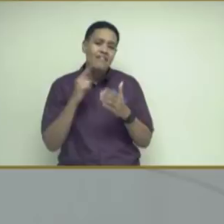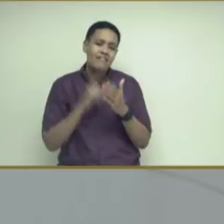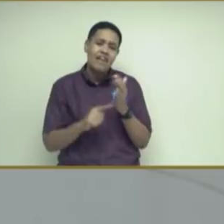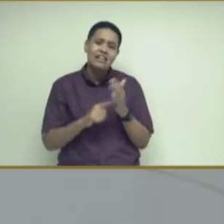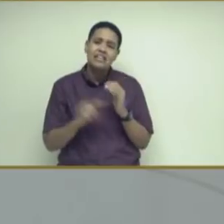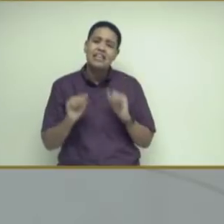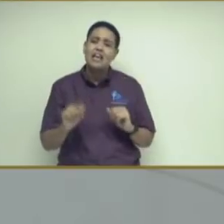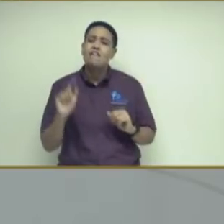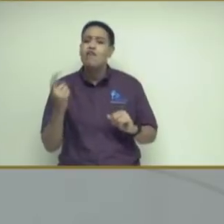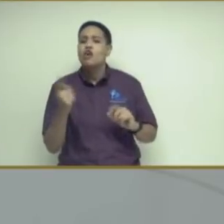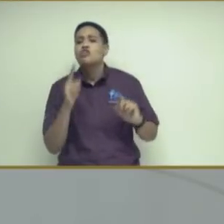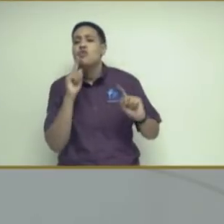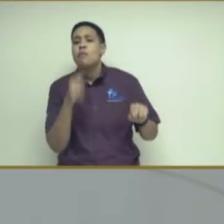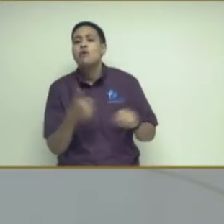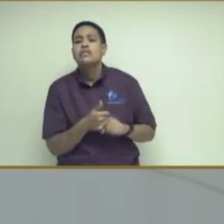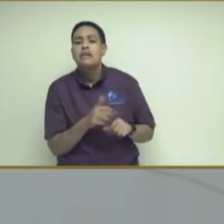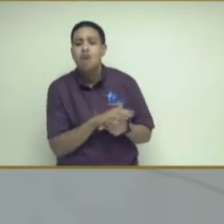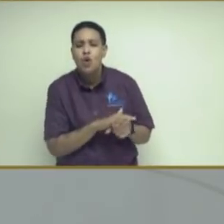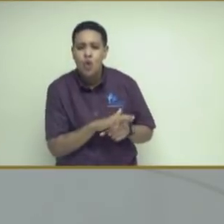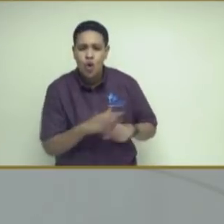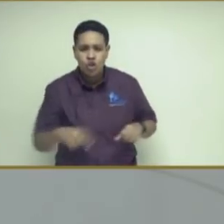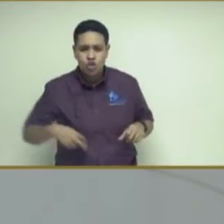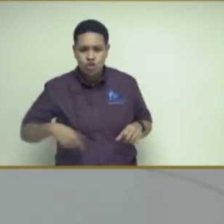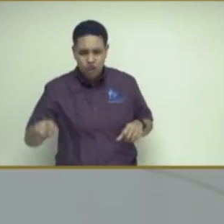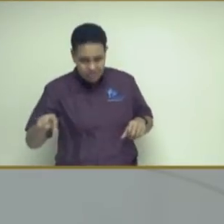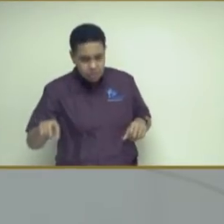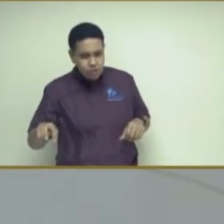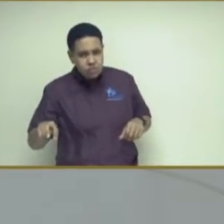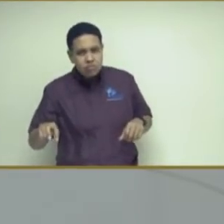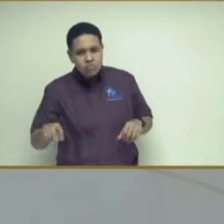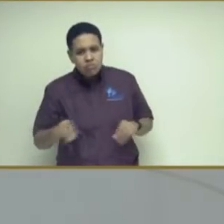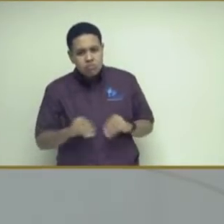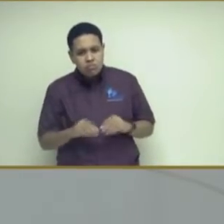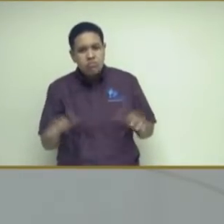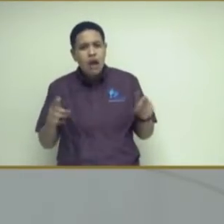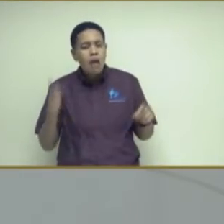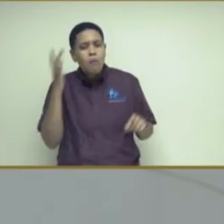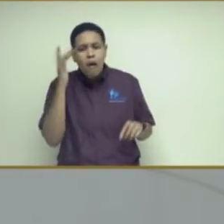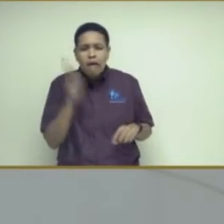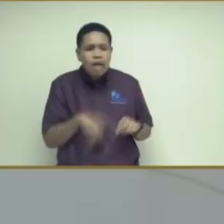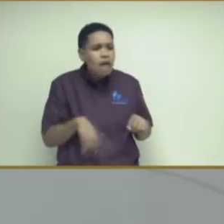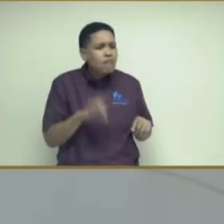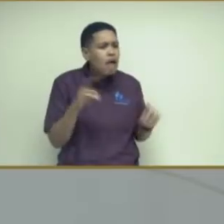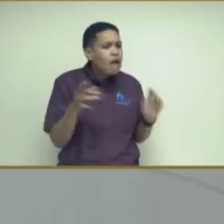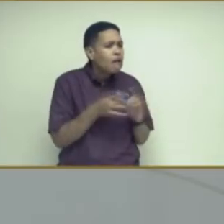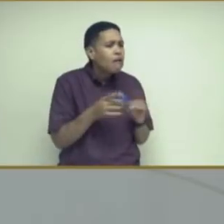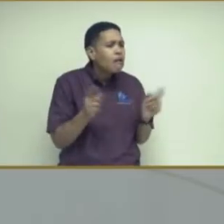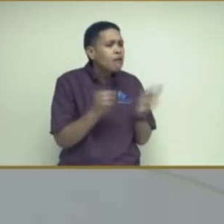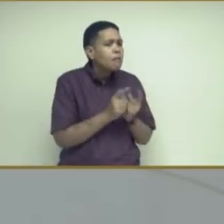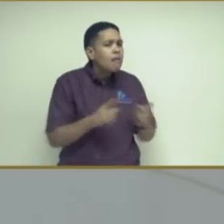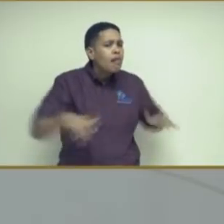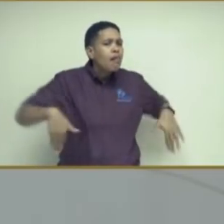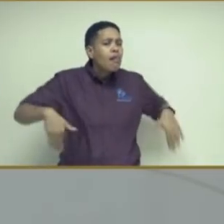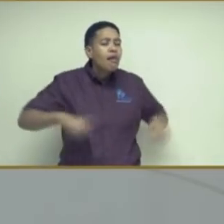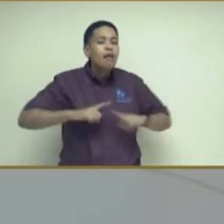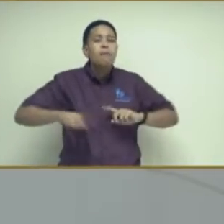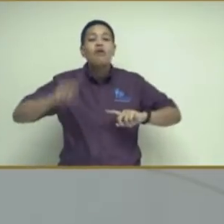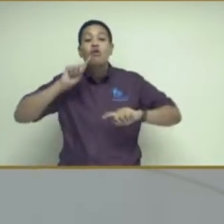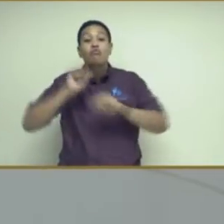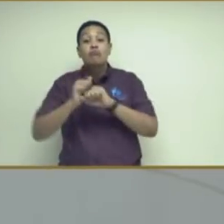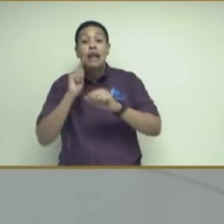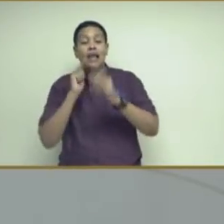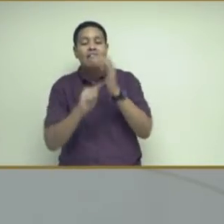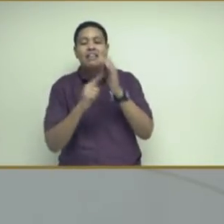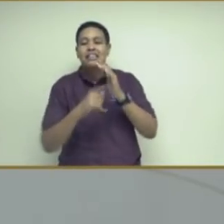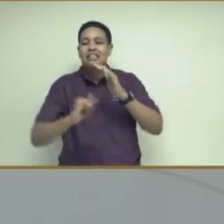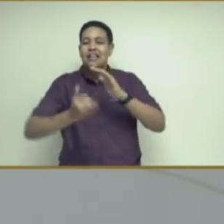be reported as a local transmitted case because we could not find a link. But the investigation